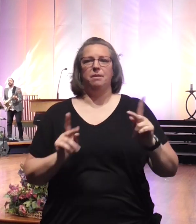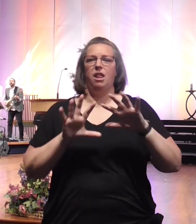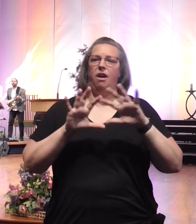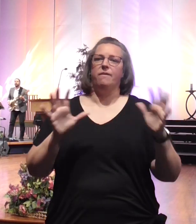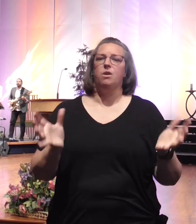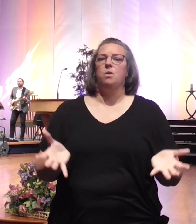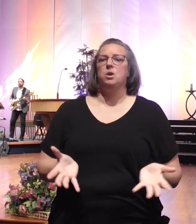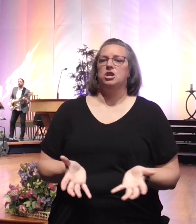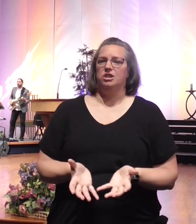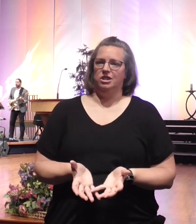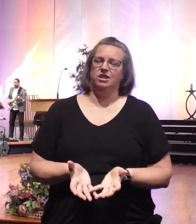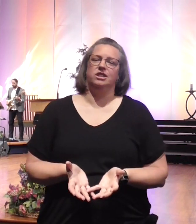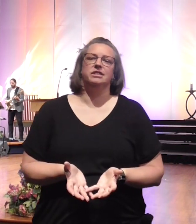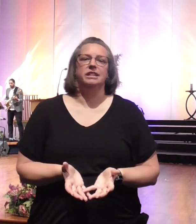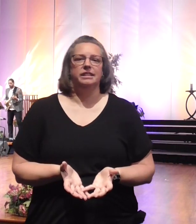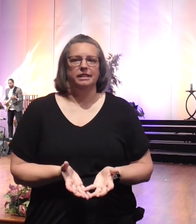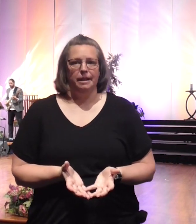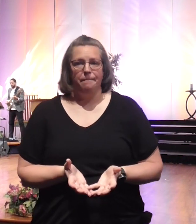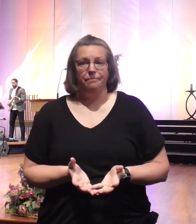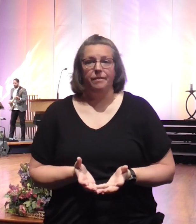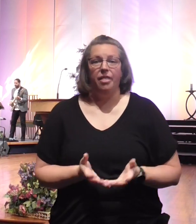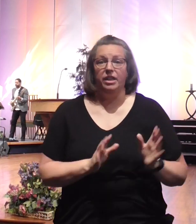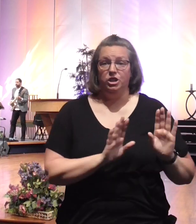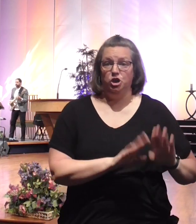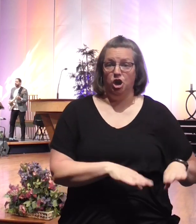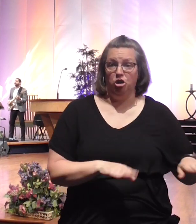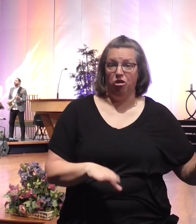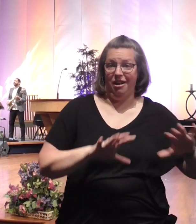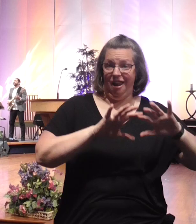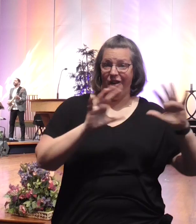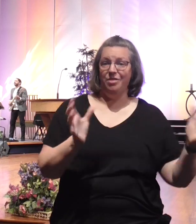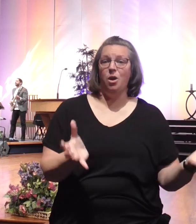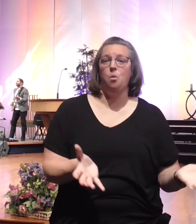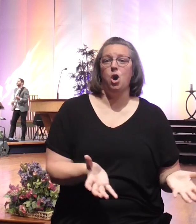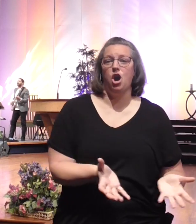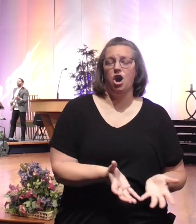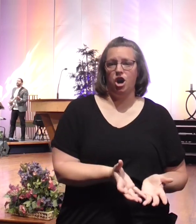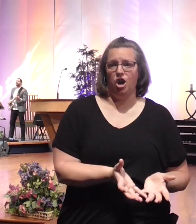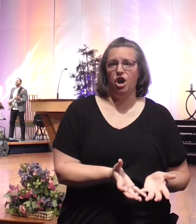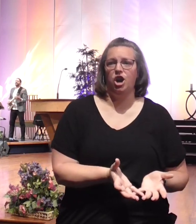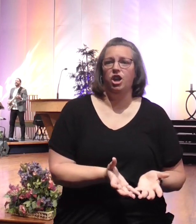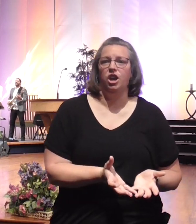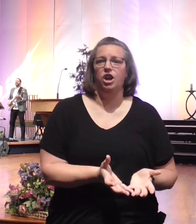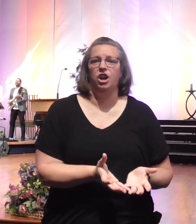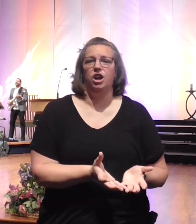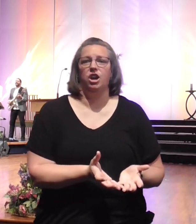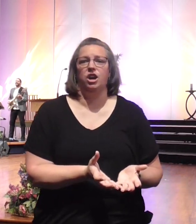the world, to the children of the world.